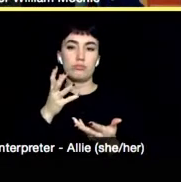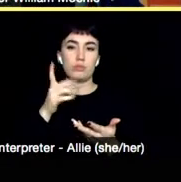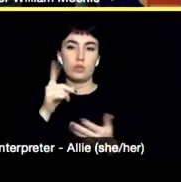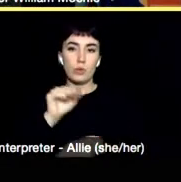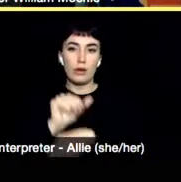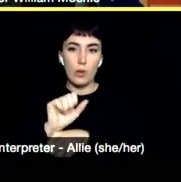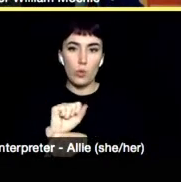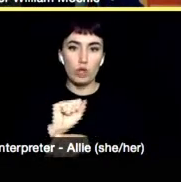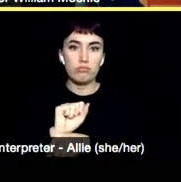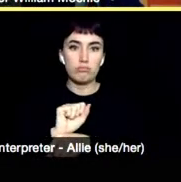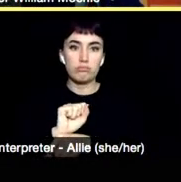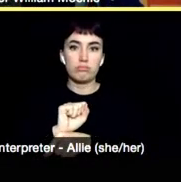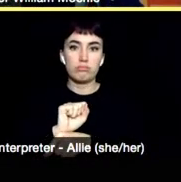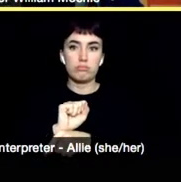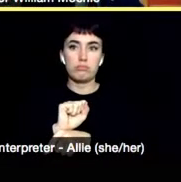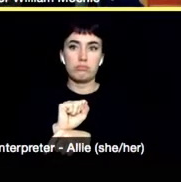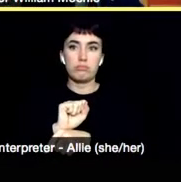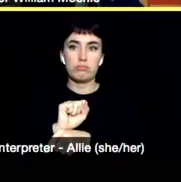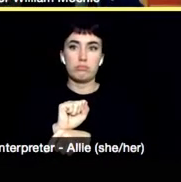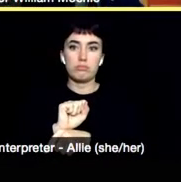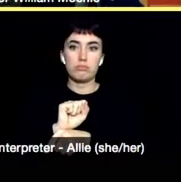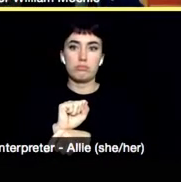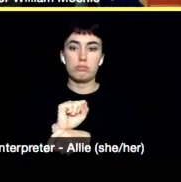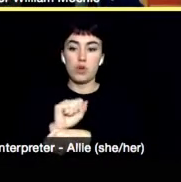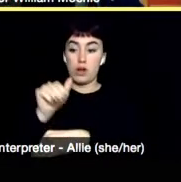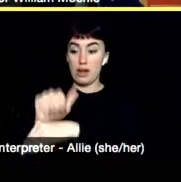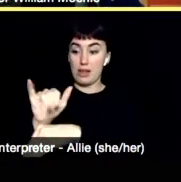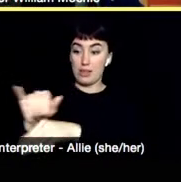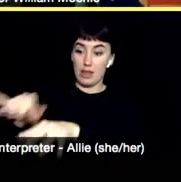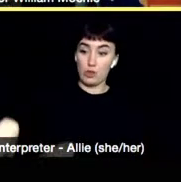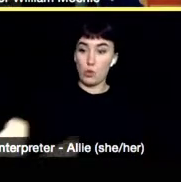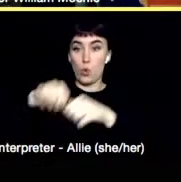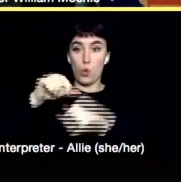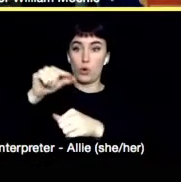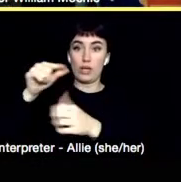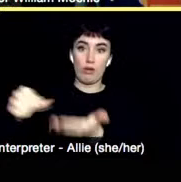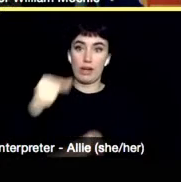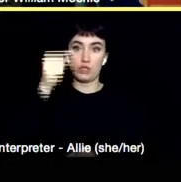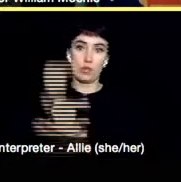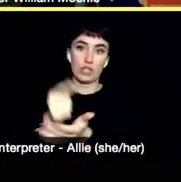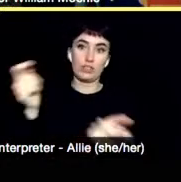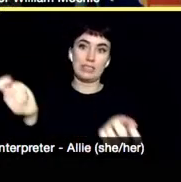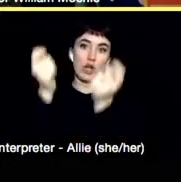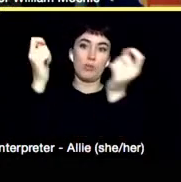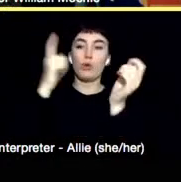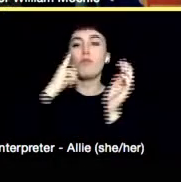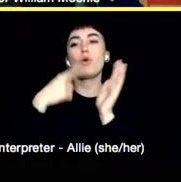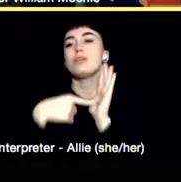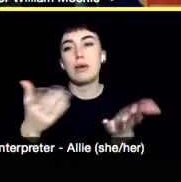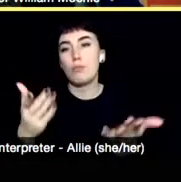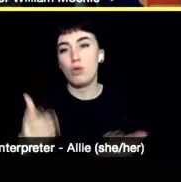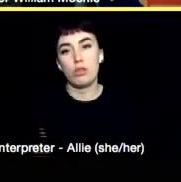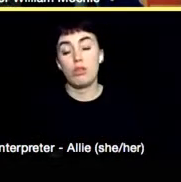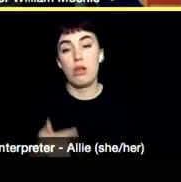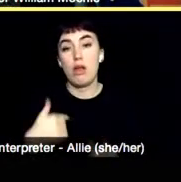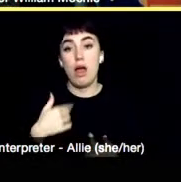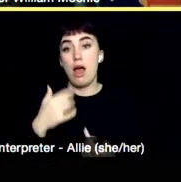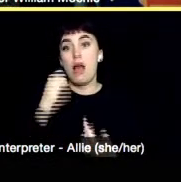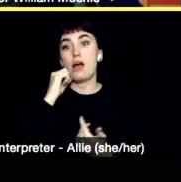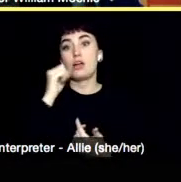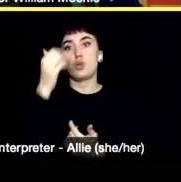work on the evening that they're holding their graduation, for example. I don't know